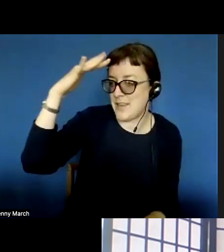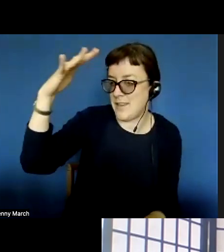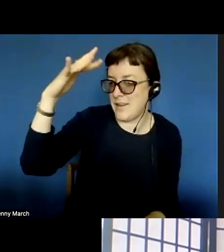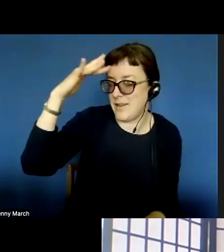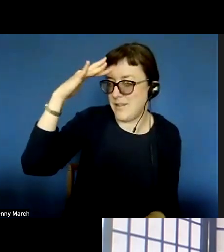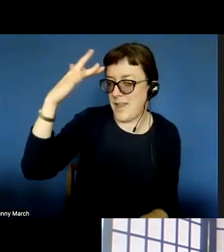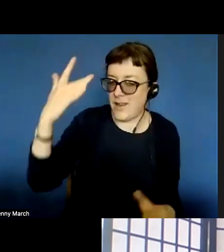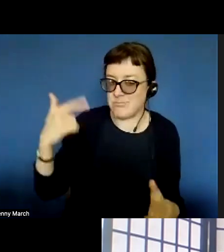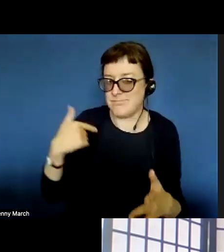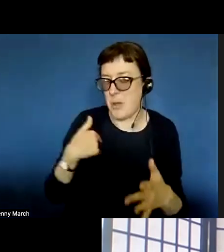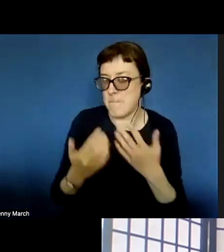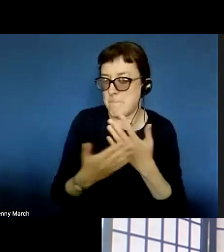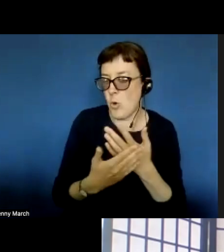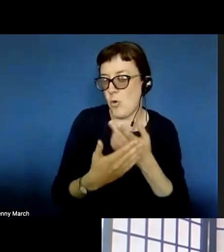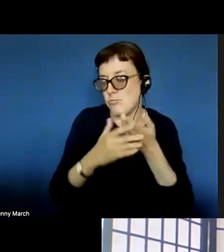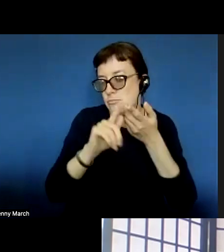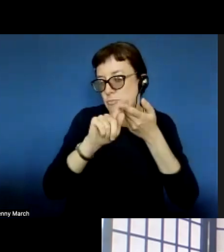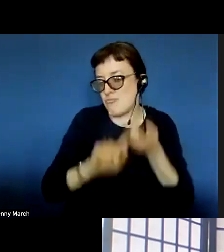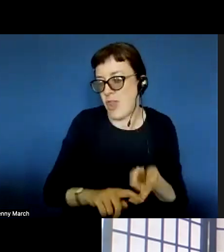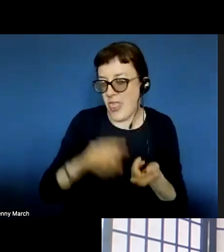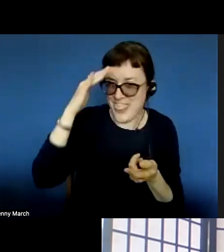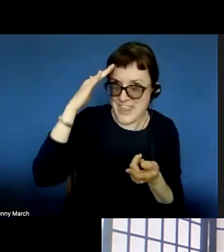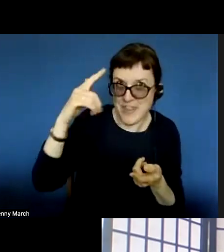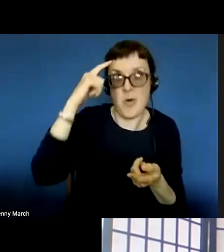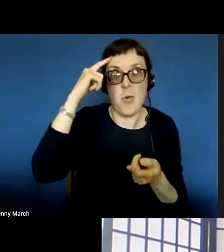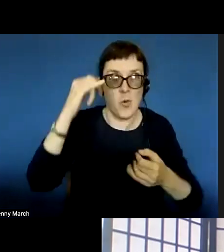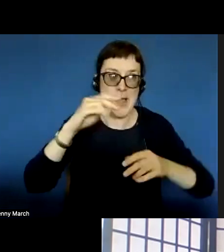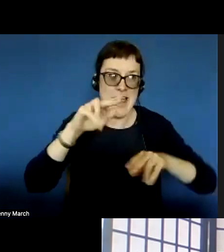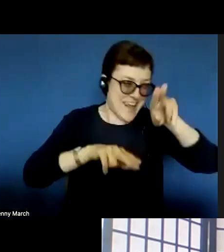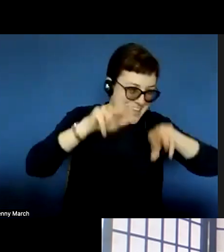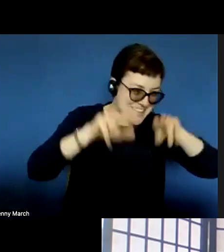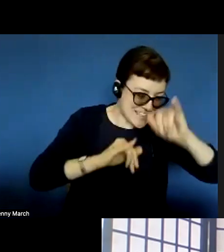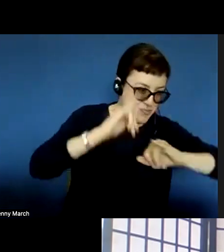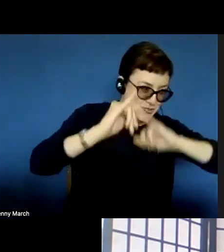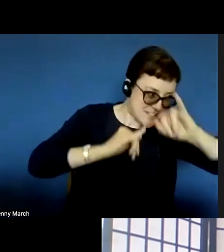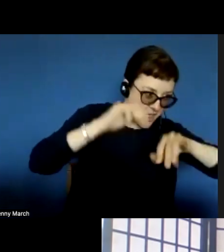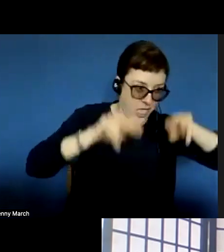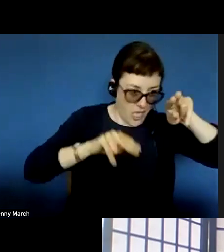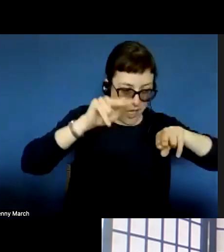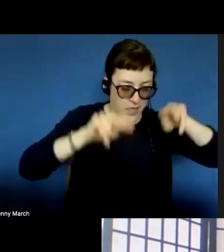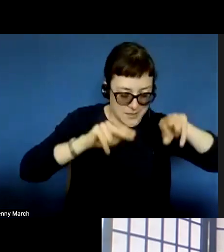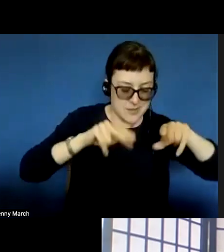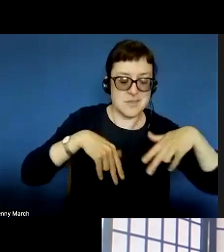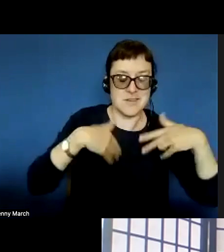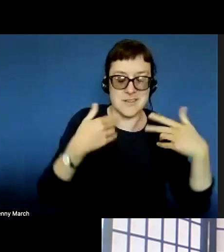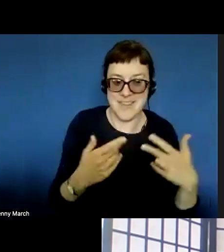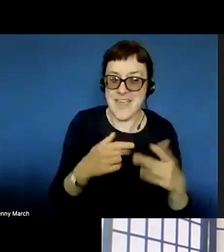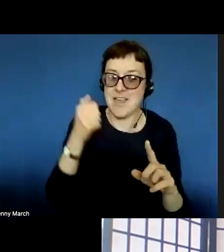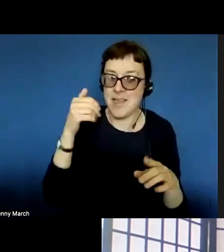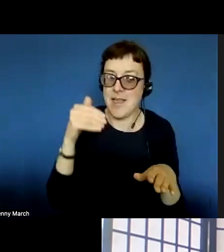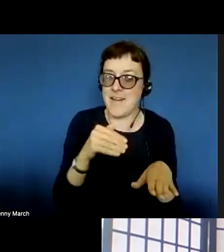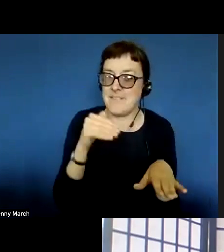biased and like really into like critical analysis of theory and stuff like that. So it definitely